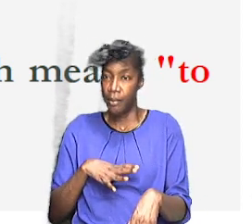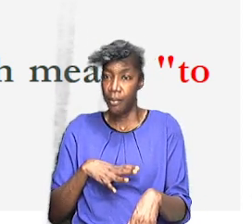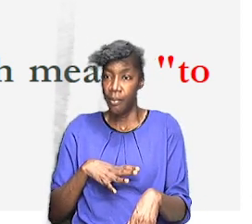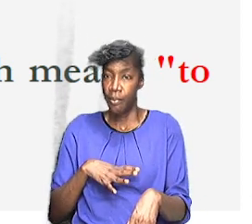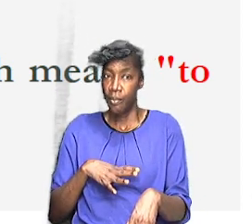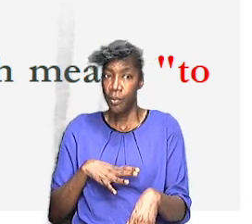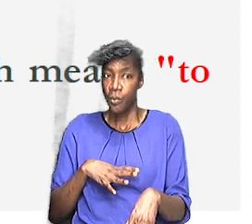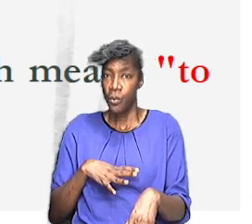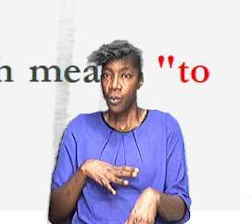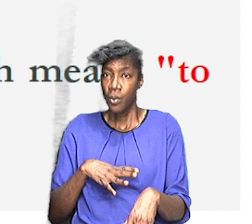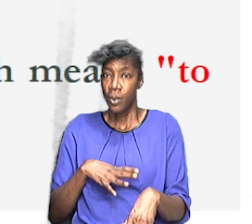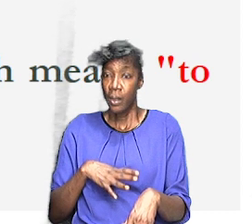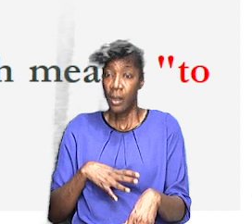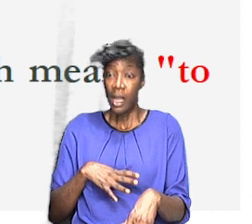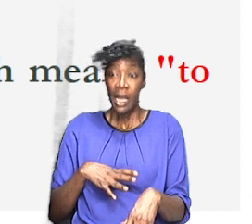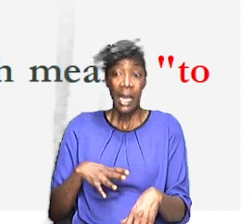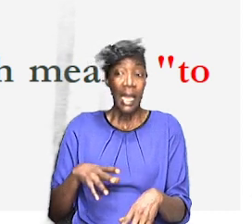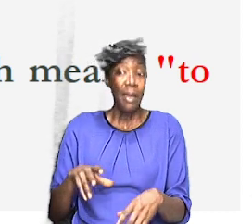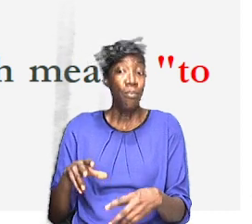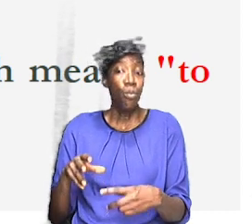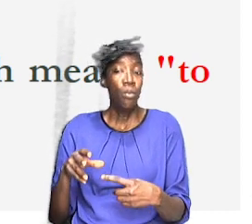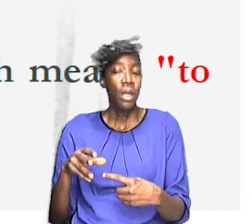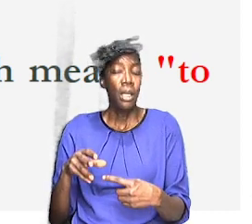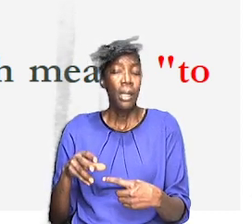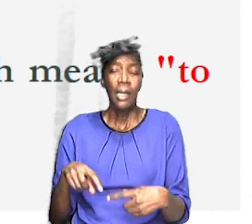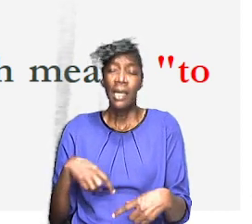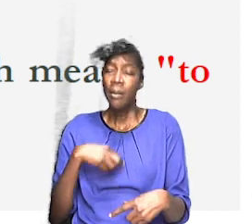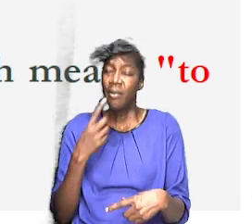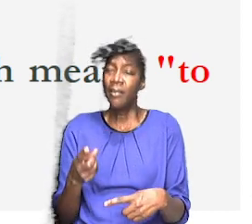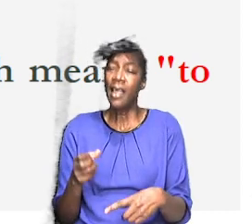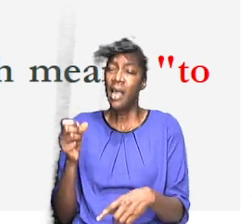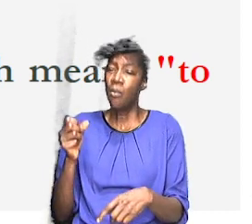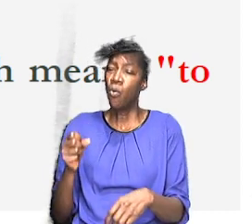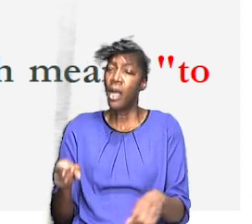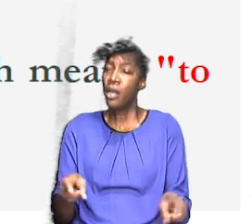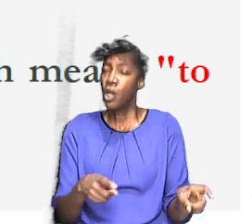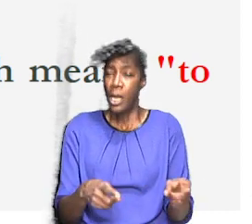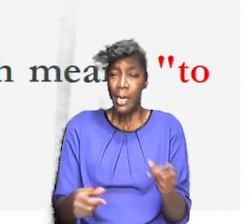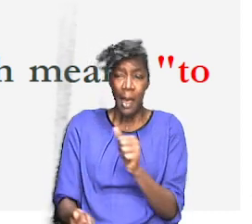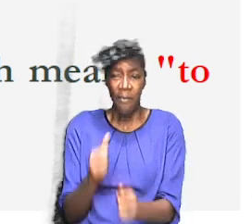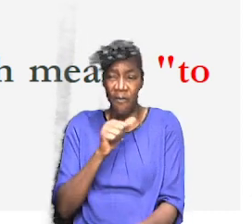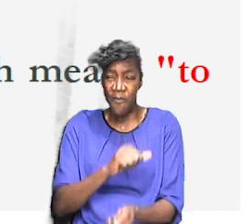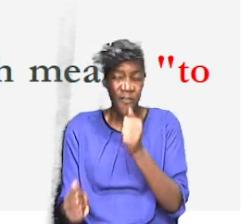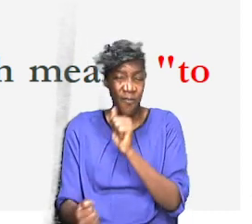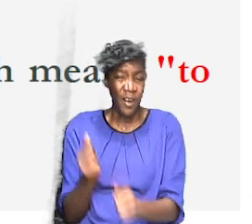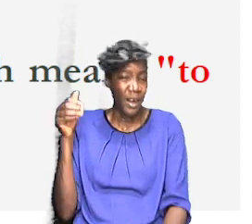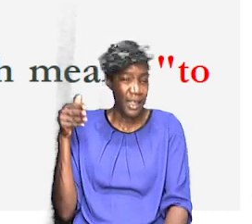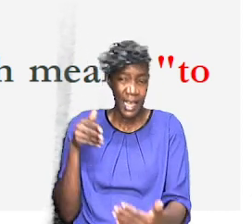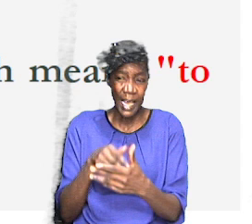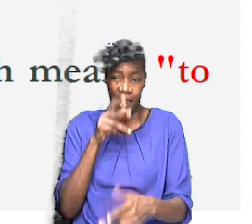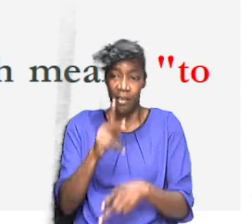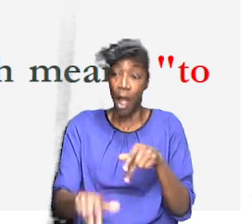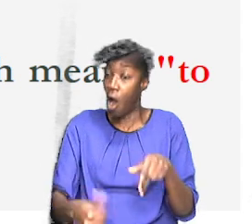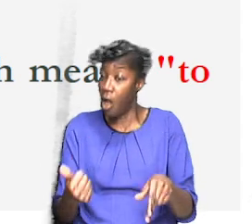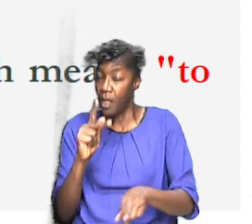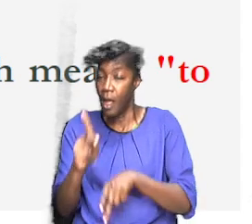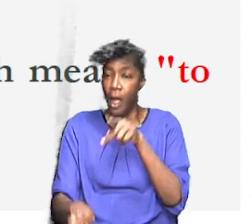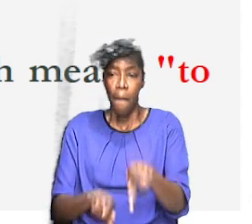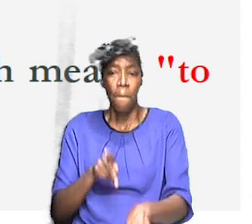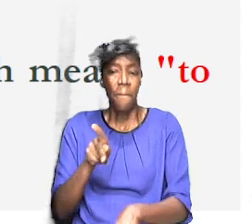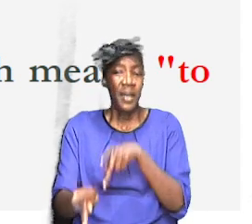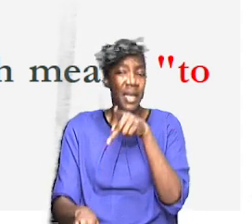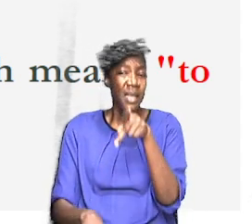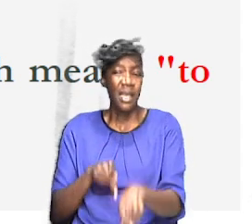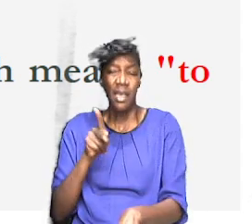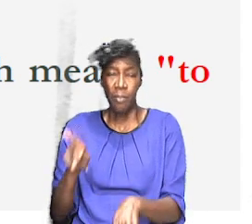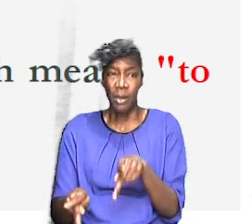him the hammer, he decided that he was going to deal with the issue, and they fought against the Syrians during that time, and they fought